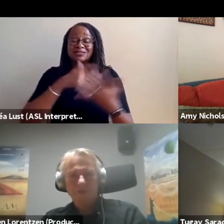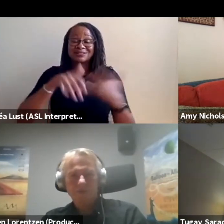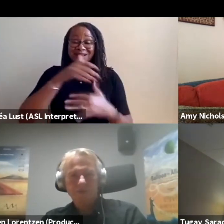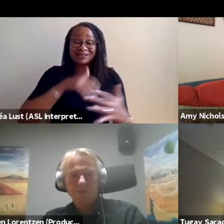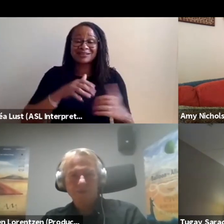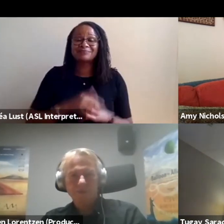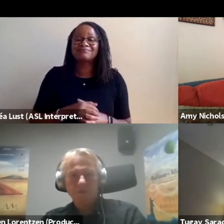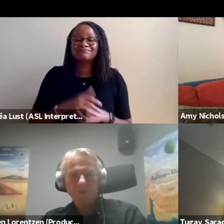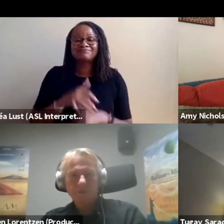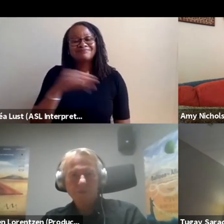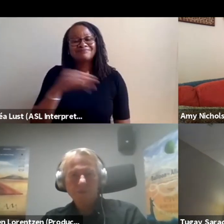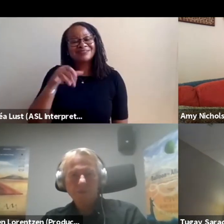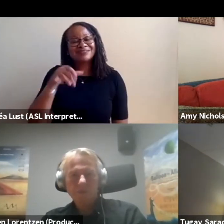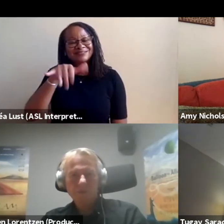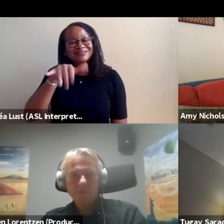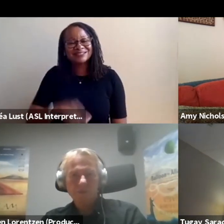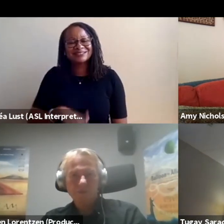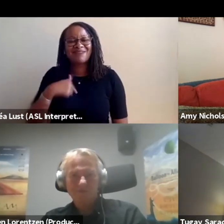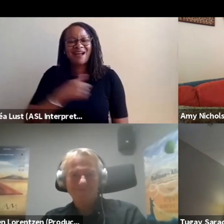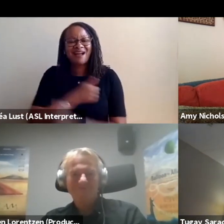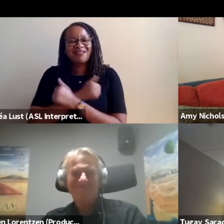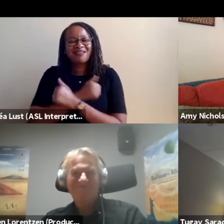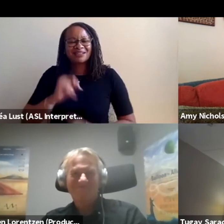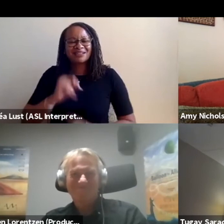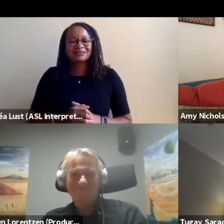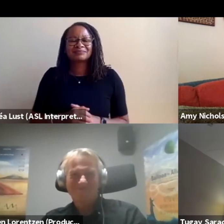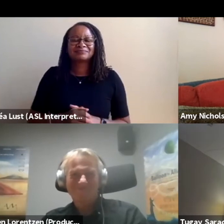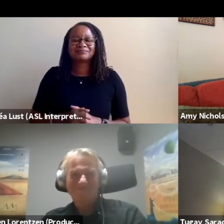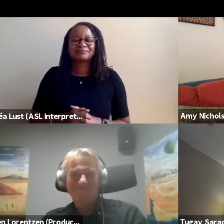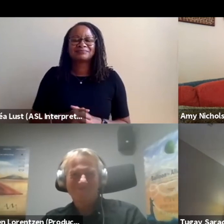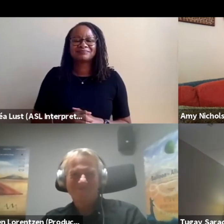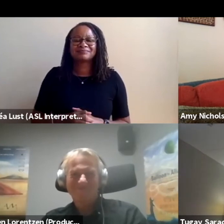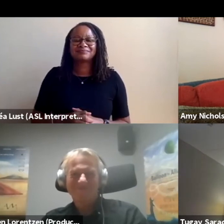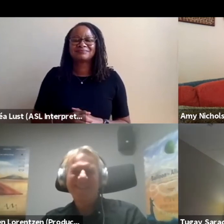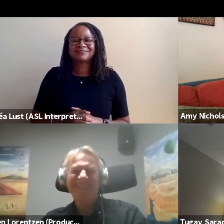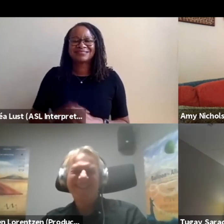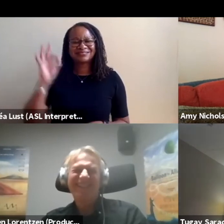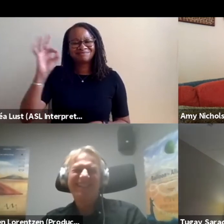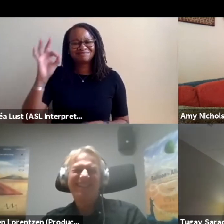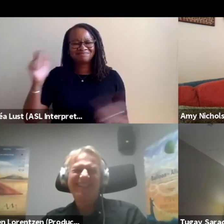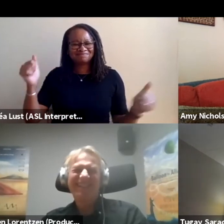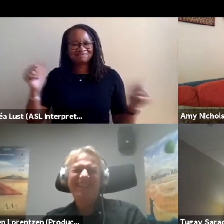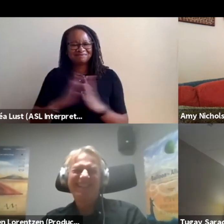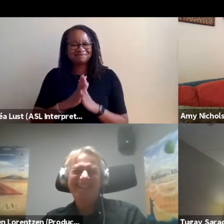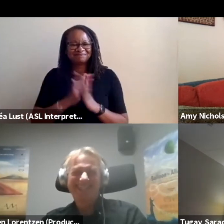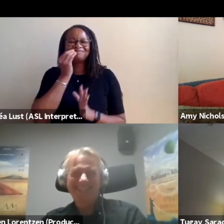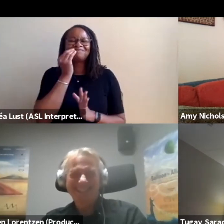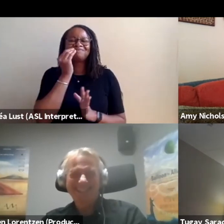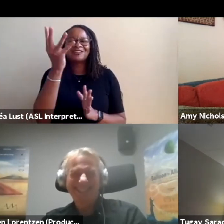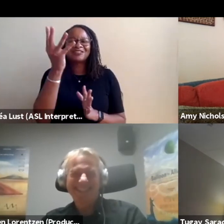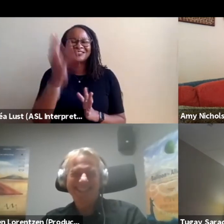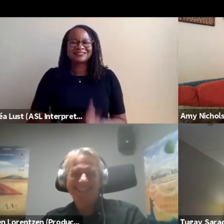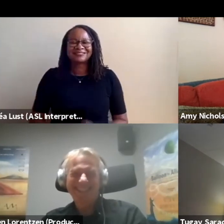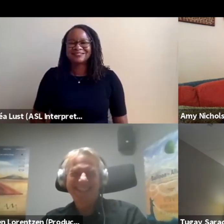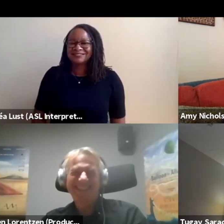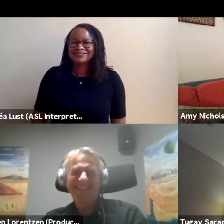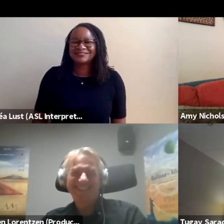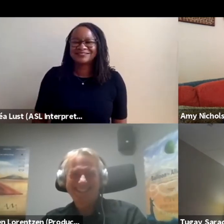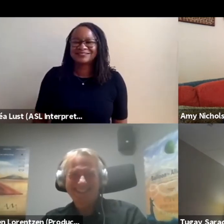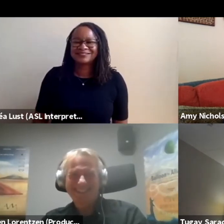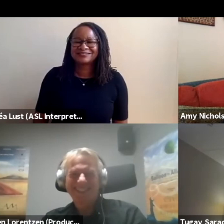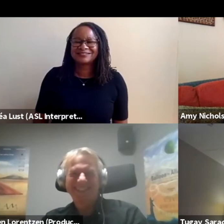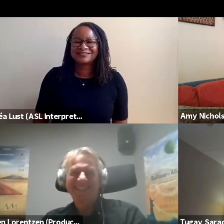yeah, I love it. It's, I haven't seen the movie until it was finished. And then I